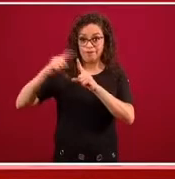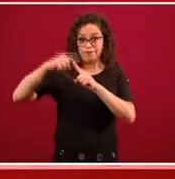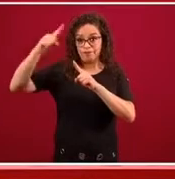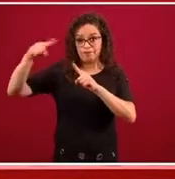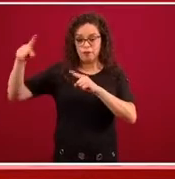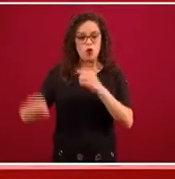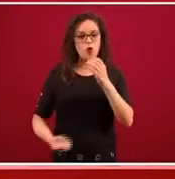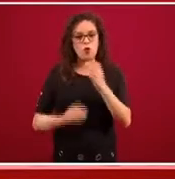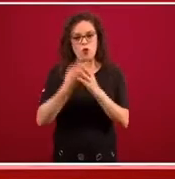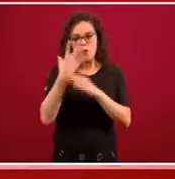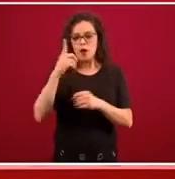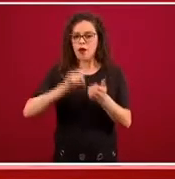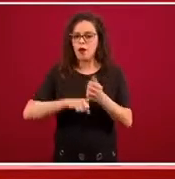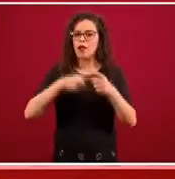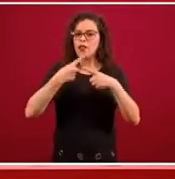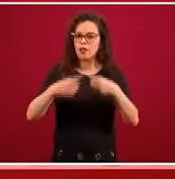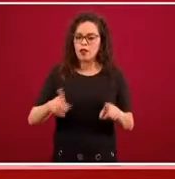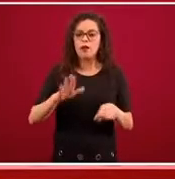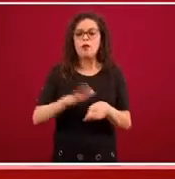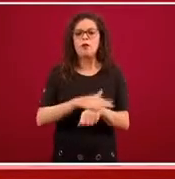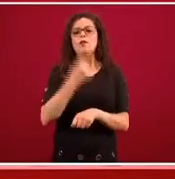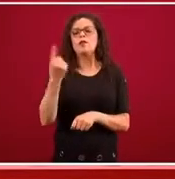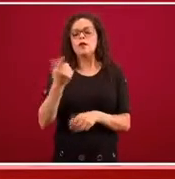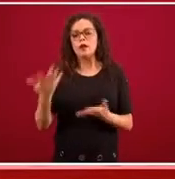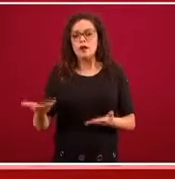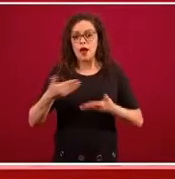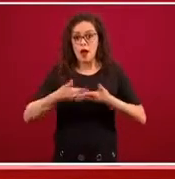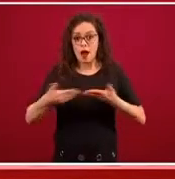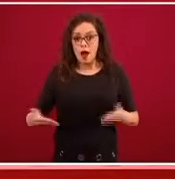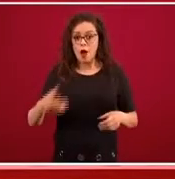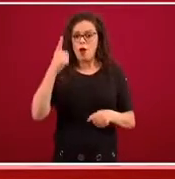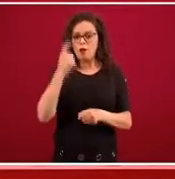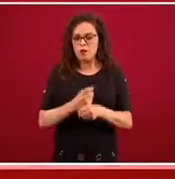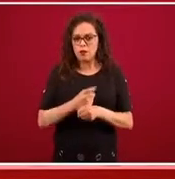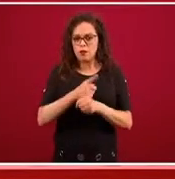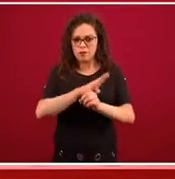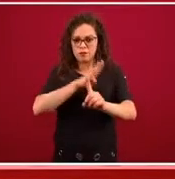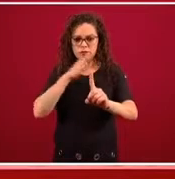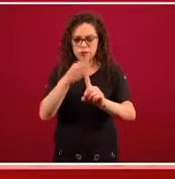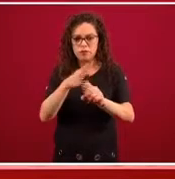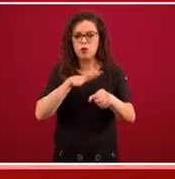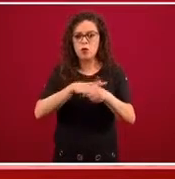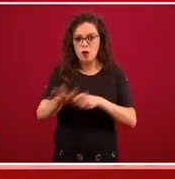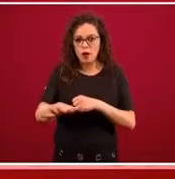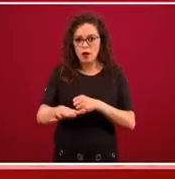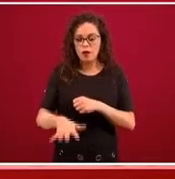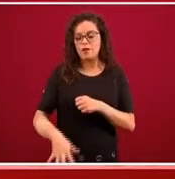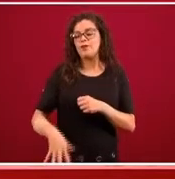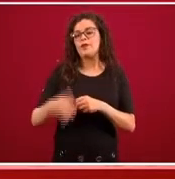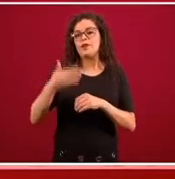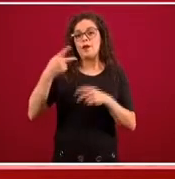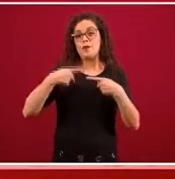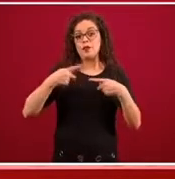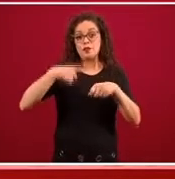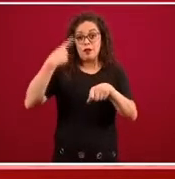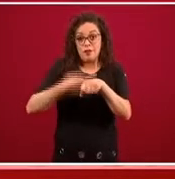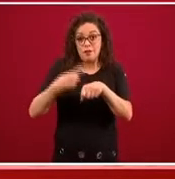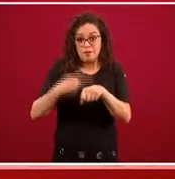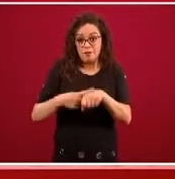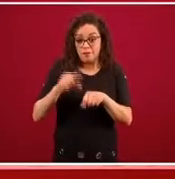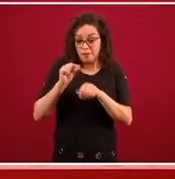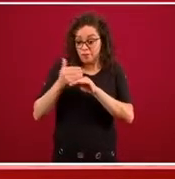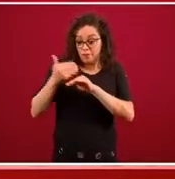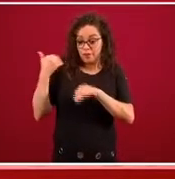recovered. Now we have a different angle on this because now we are focusing on the people who have